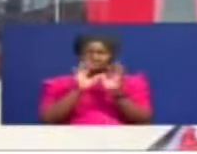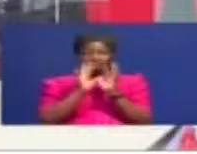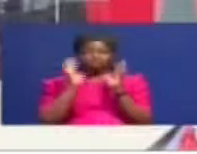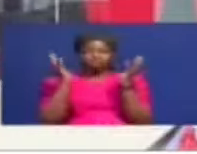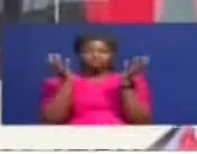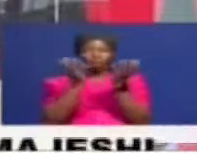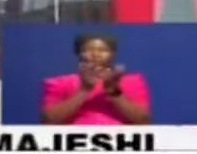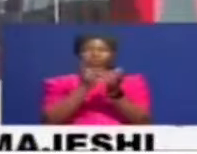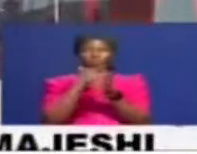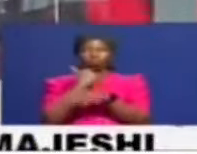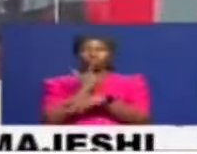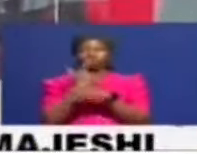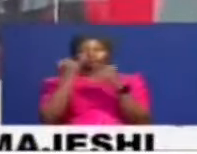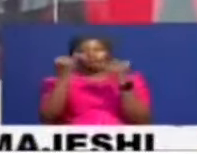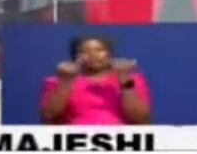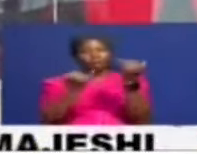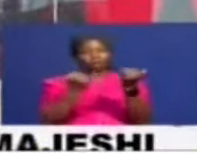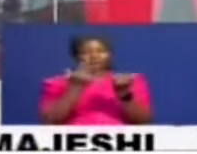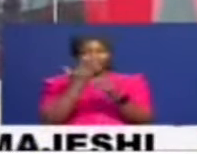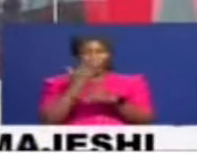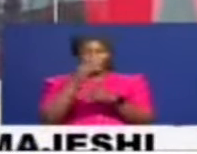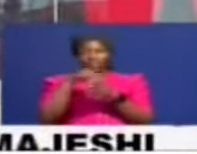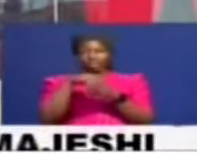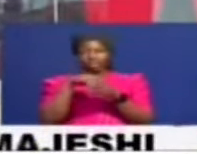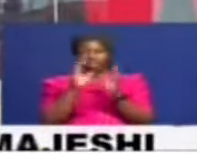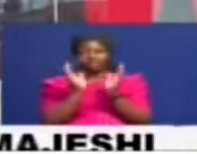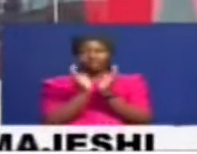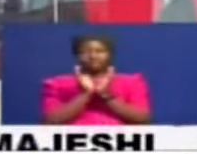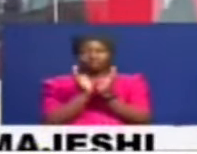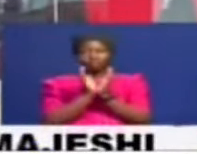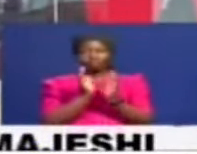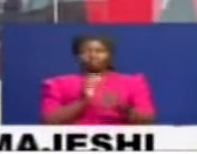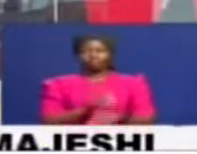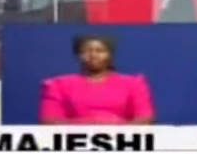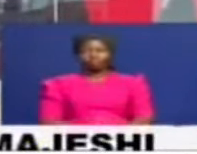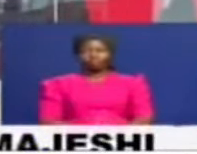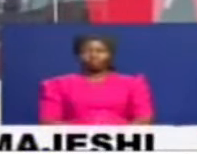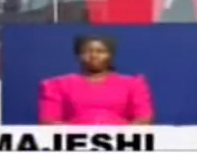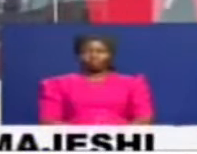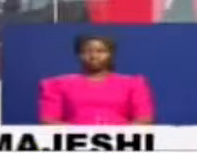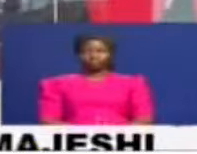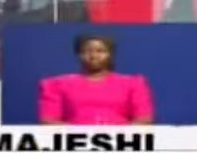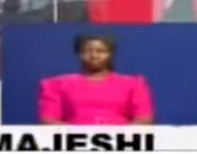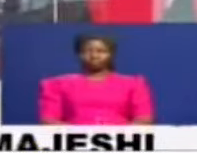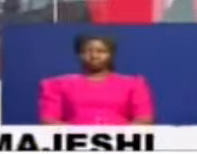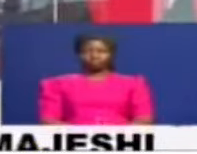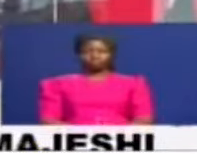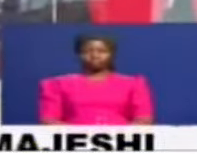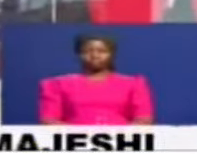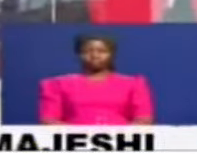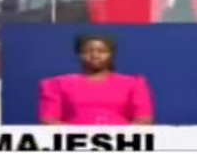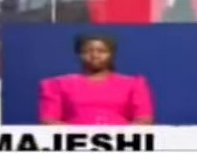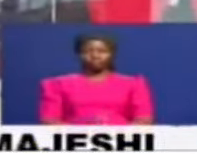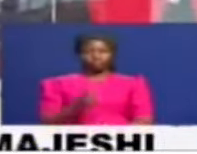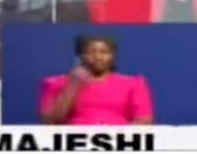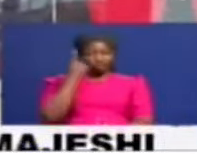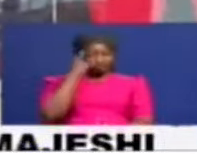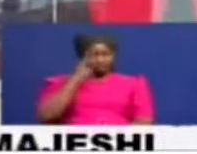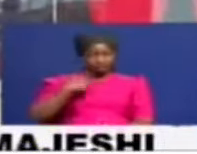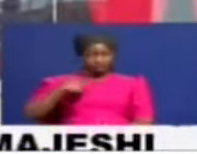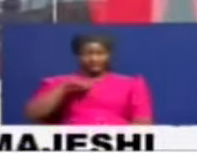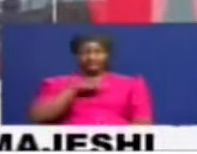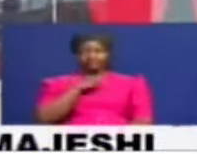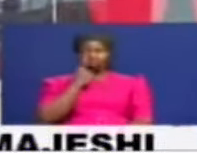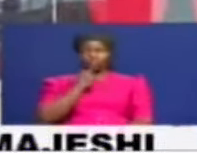exercise tomorrow to be free of drama, because the general would have wanted that exercise to be very private,